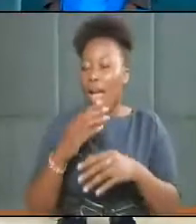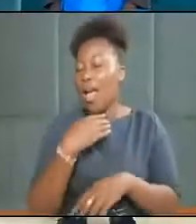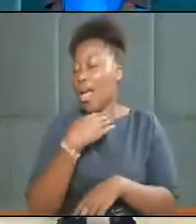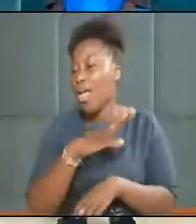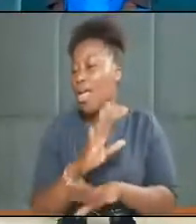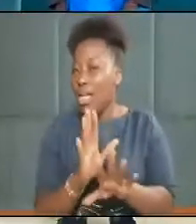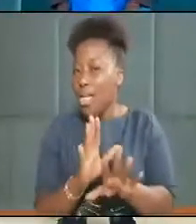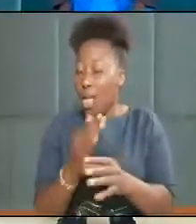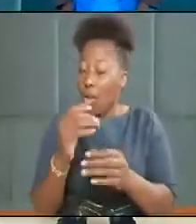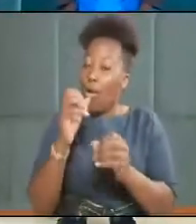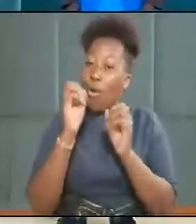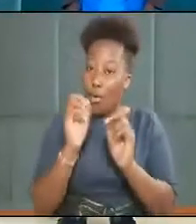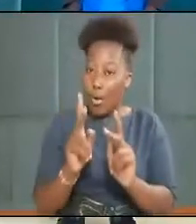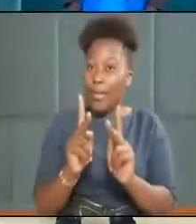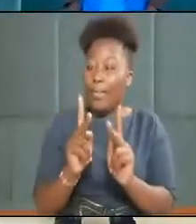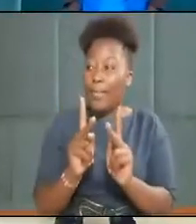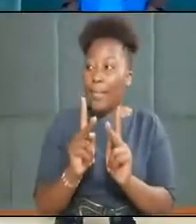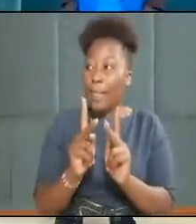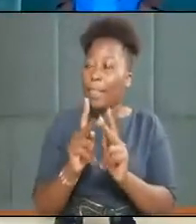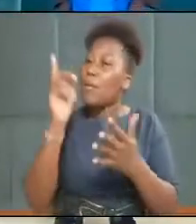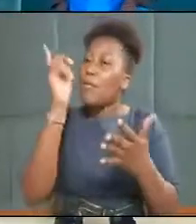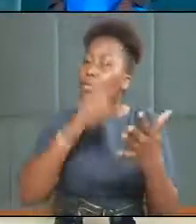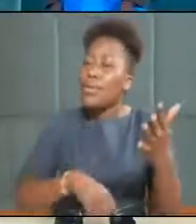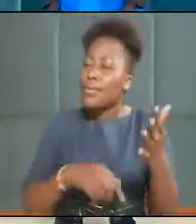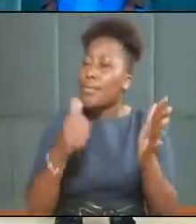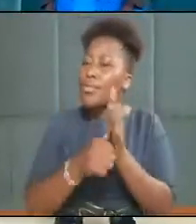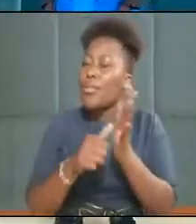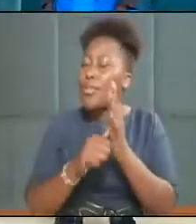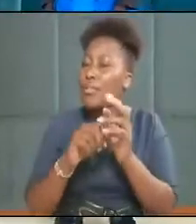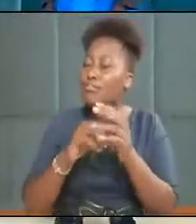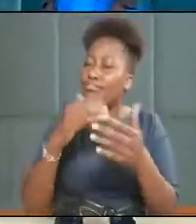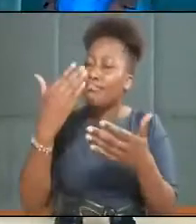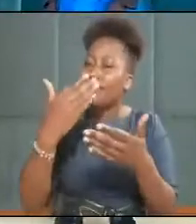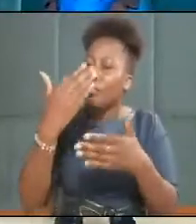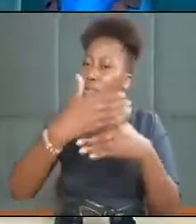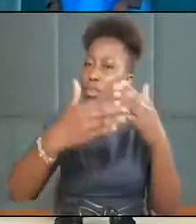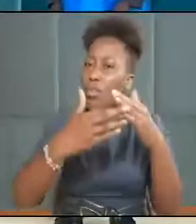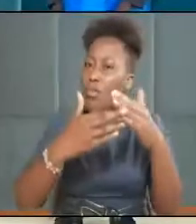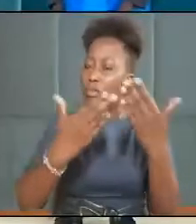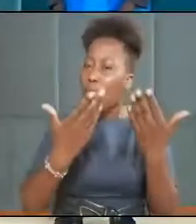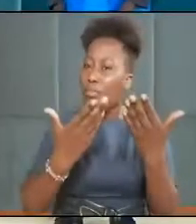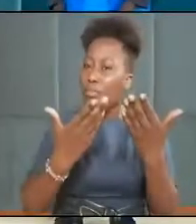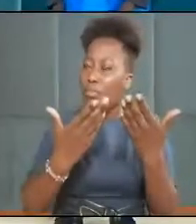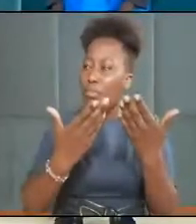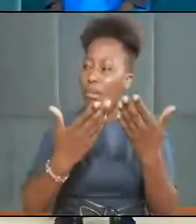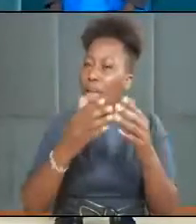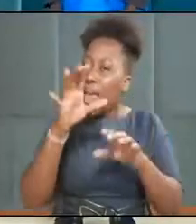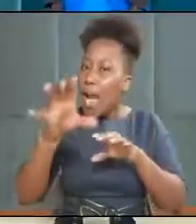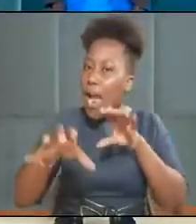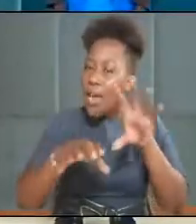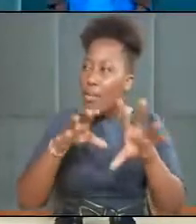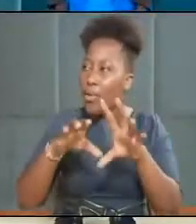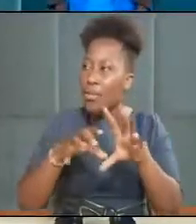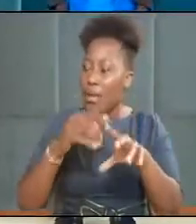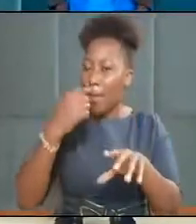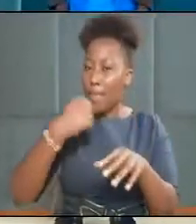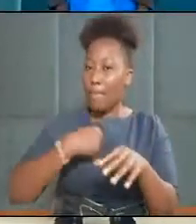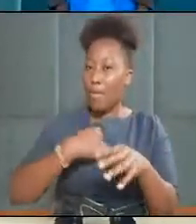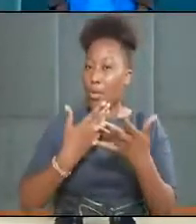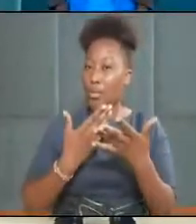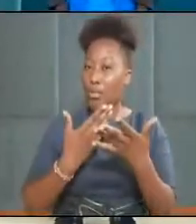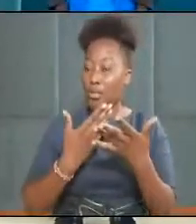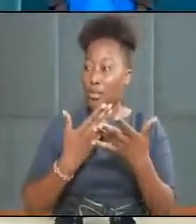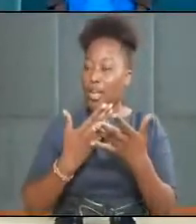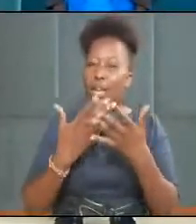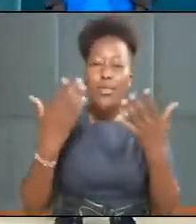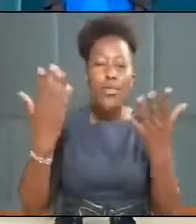refuse. Okay, what is wrong with consumption of meat from the strangled animals? Meat is meat,